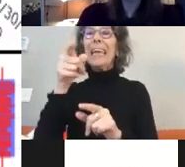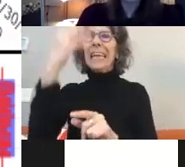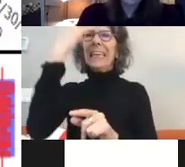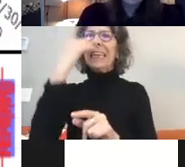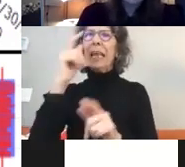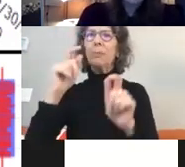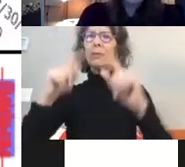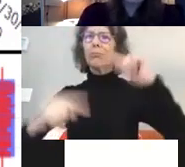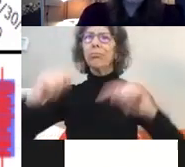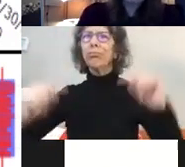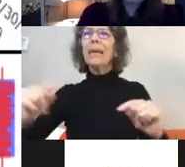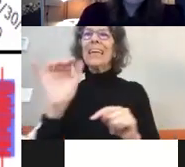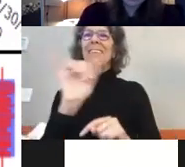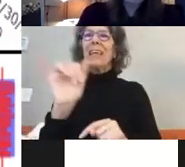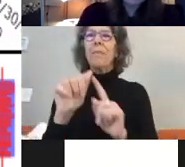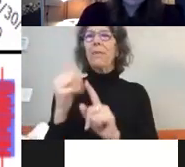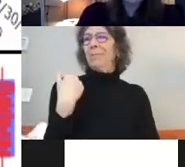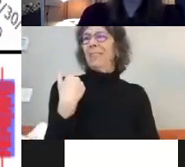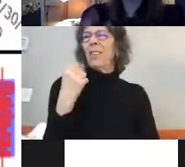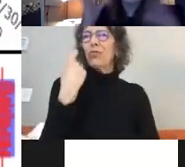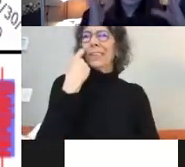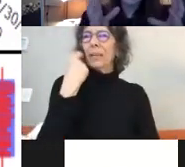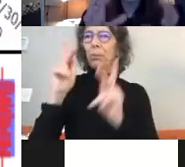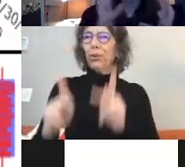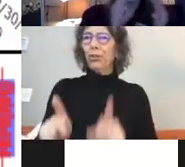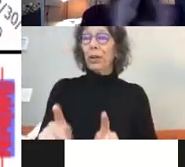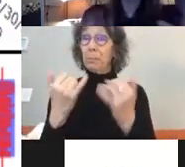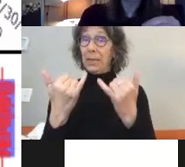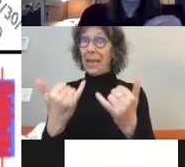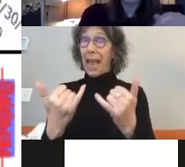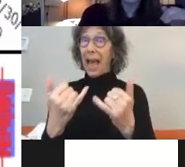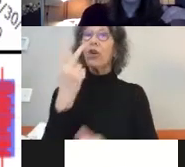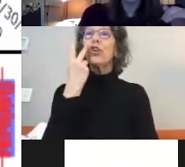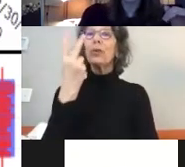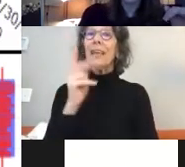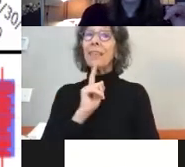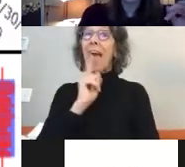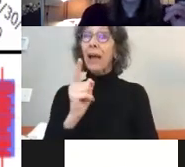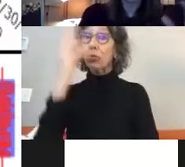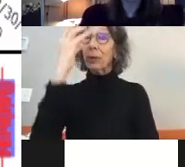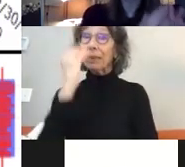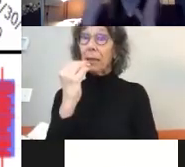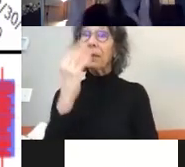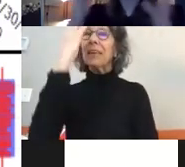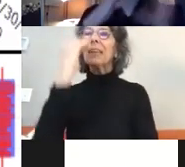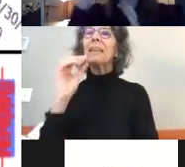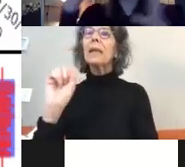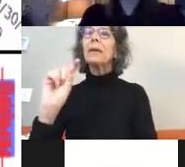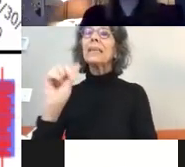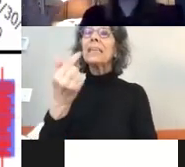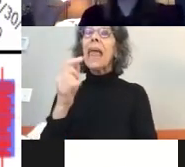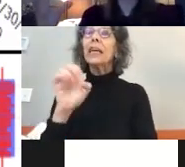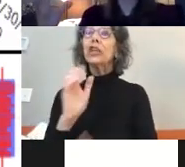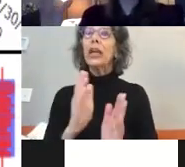different person, but now you see it in terms of the actual sleep and the sleep stages. So you can see that the sleep becomes